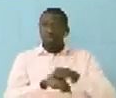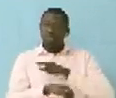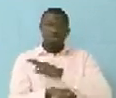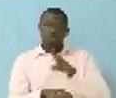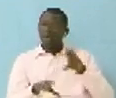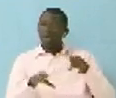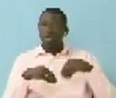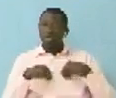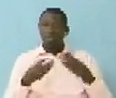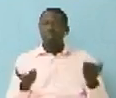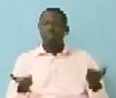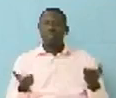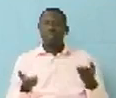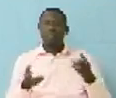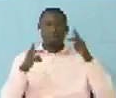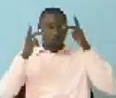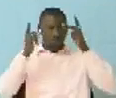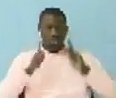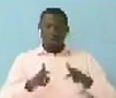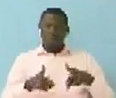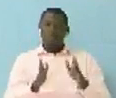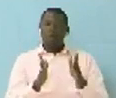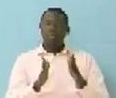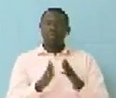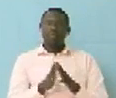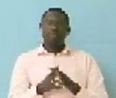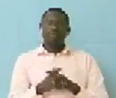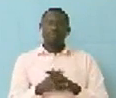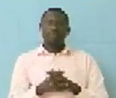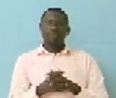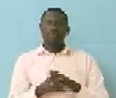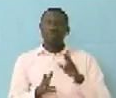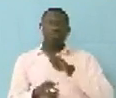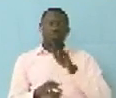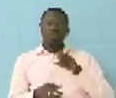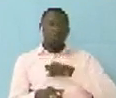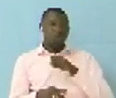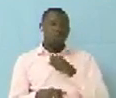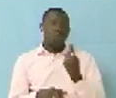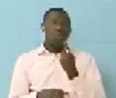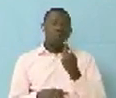alan ko luwa man songala. It is not only unlawful but inhuman.